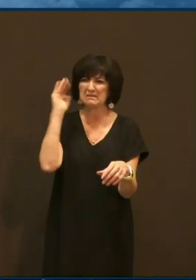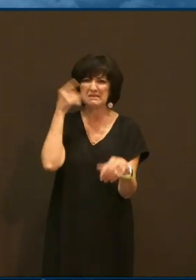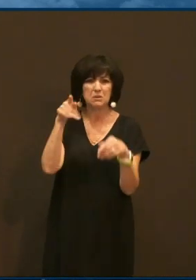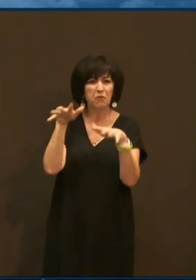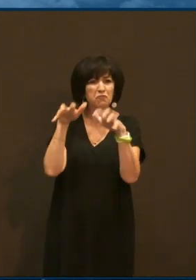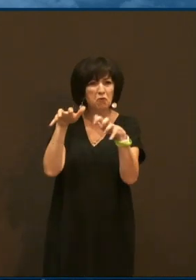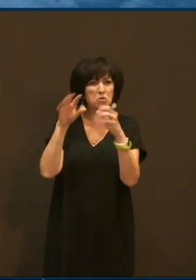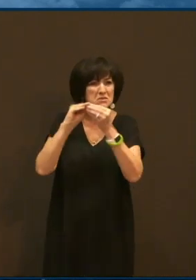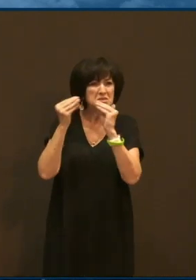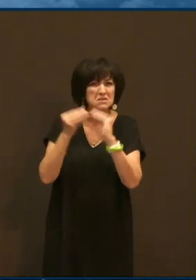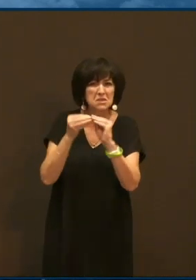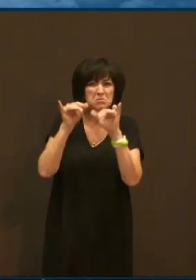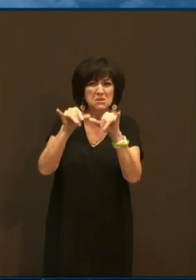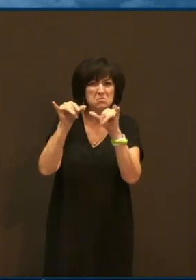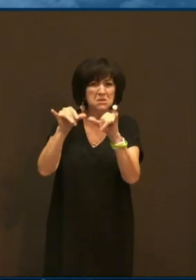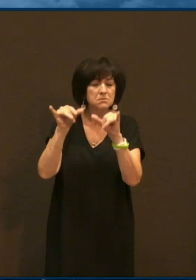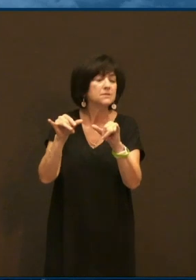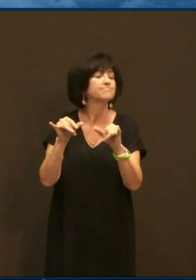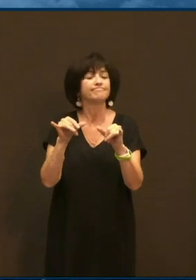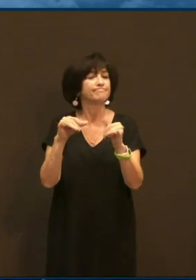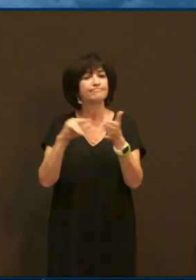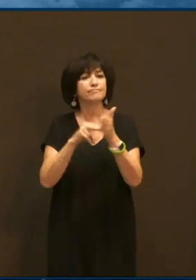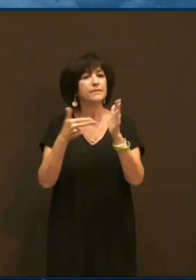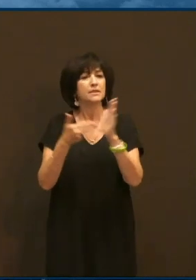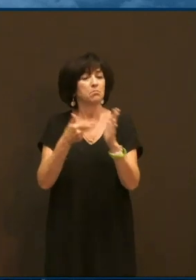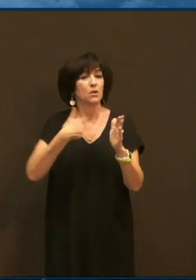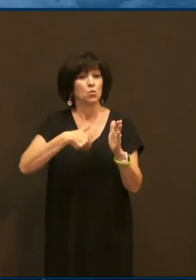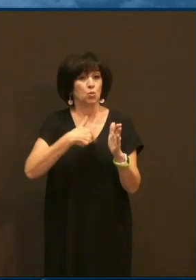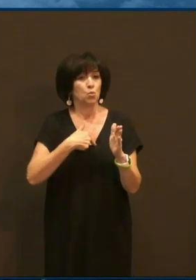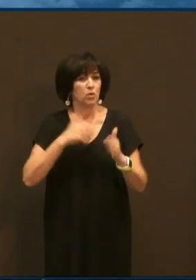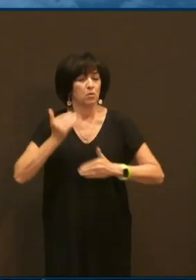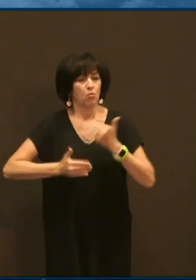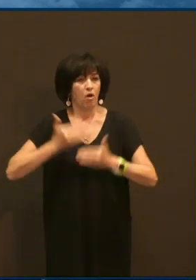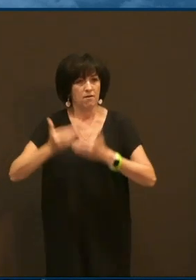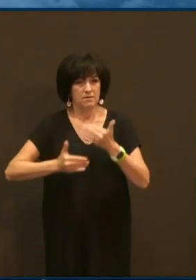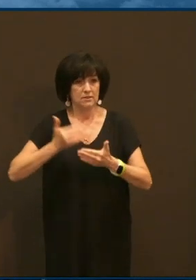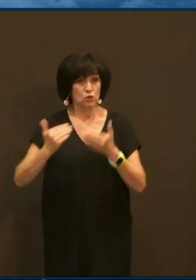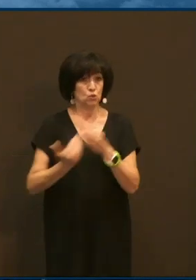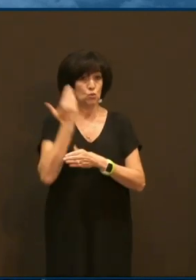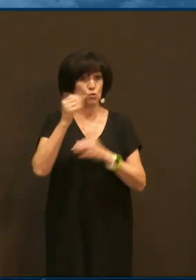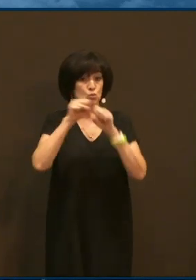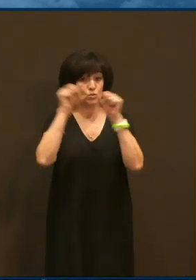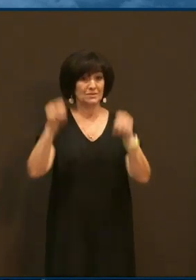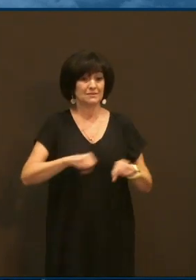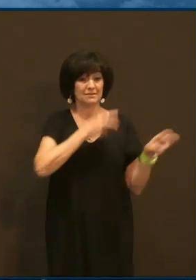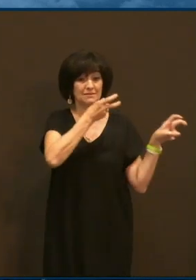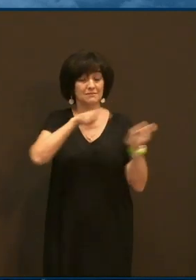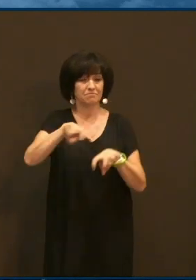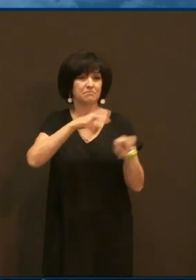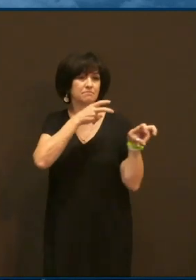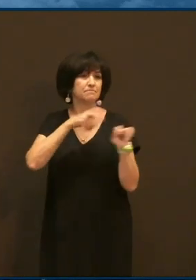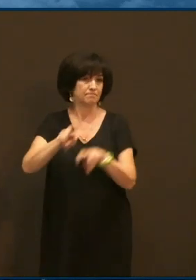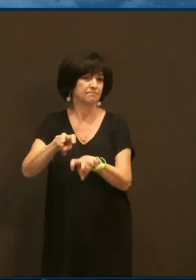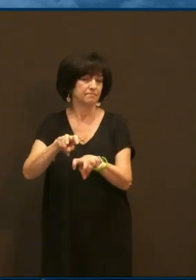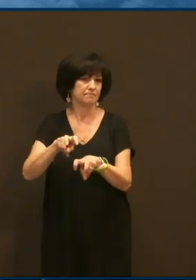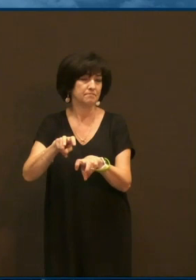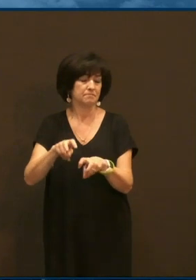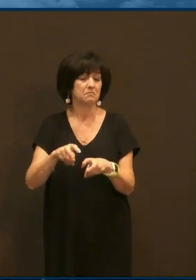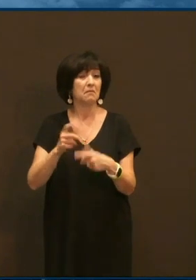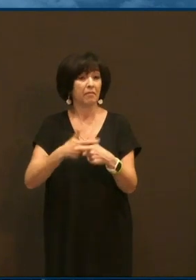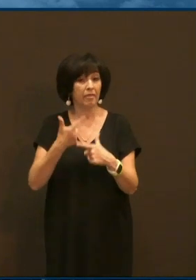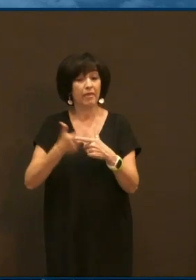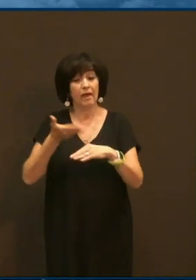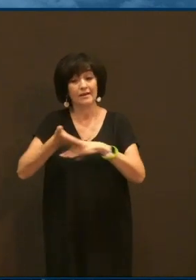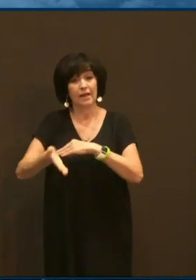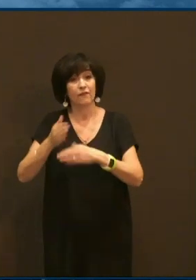any issues or concerns, and we'll make sure that we find other ways to keep people updated on our numbers. And with